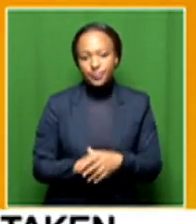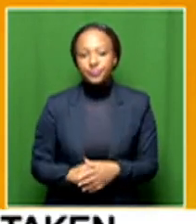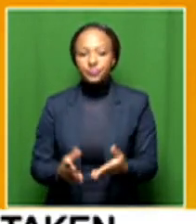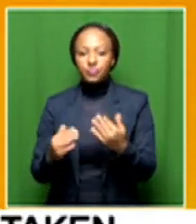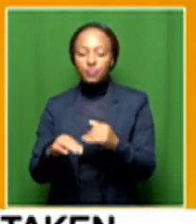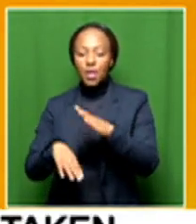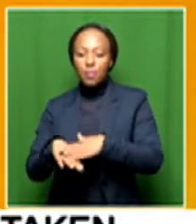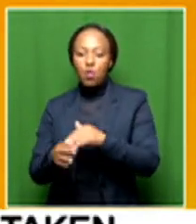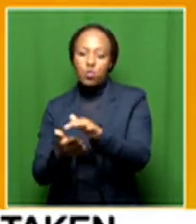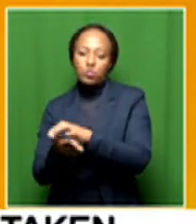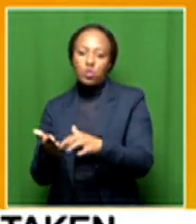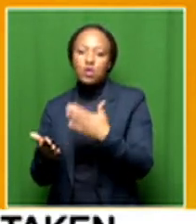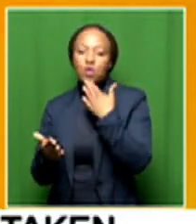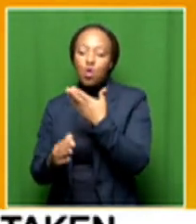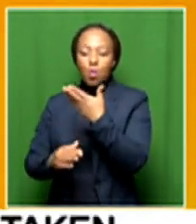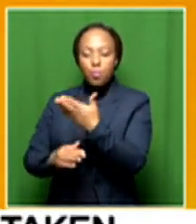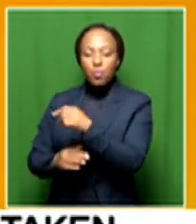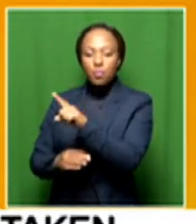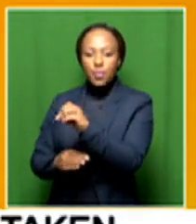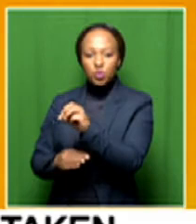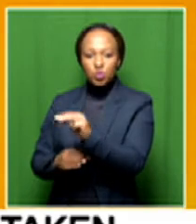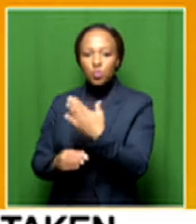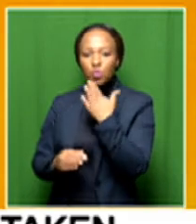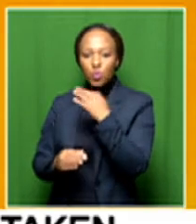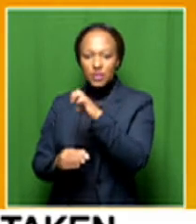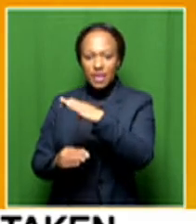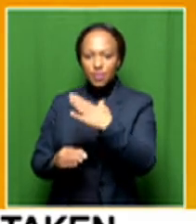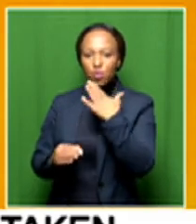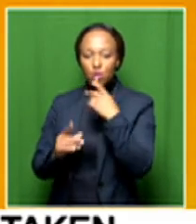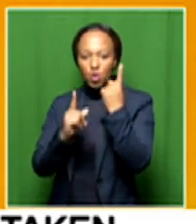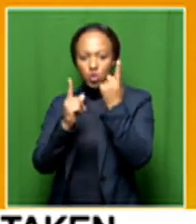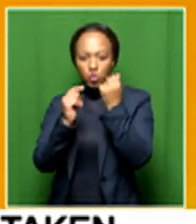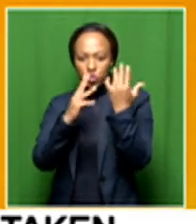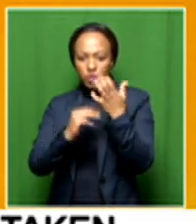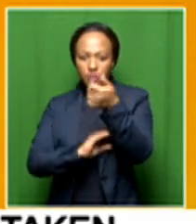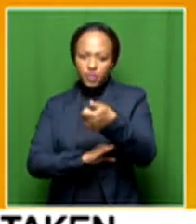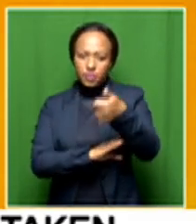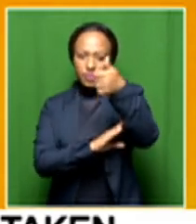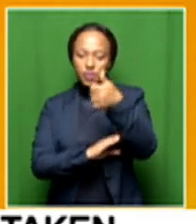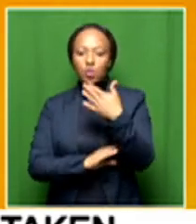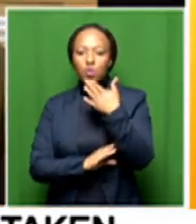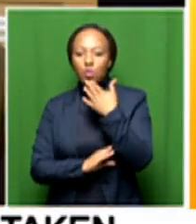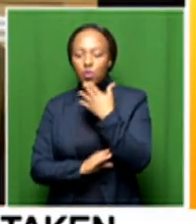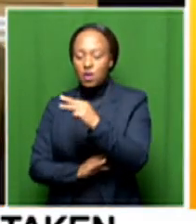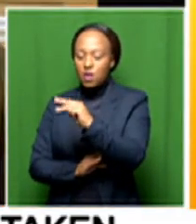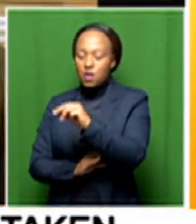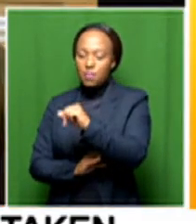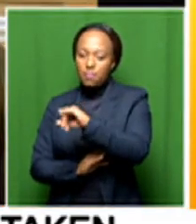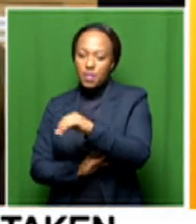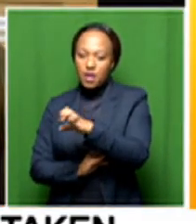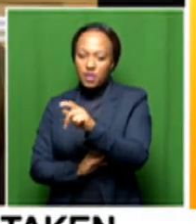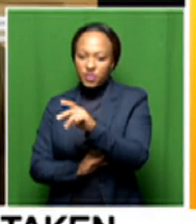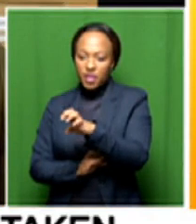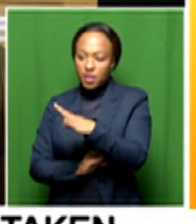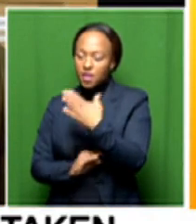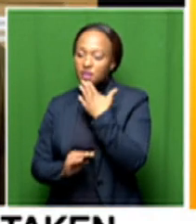the story, we are joined via Zoom by the Eastern Cape Treasury's Head of Department, Daluhlanga Majeke. Good to have you. Thanks